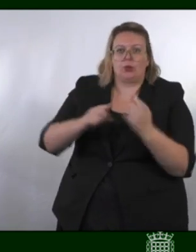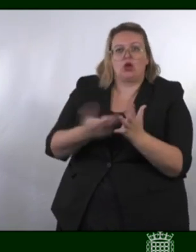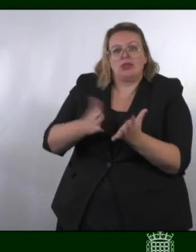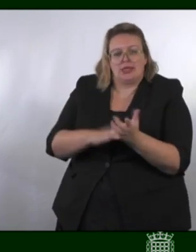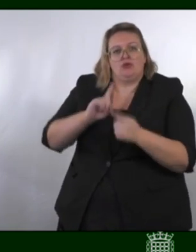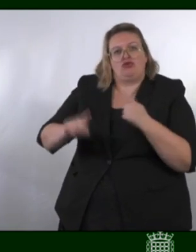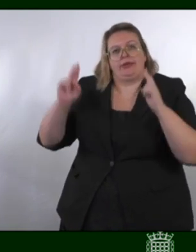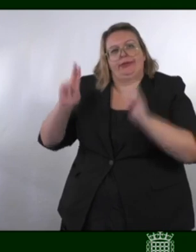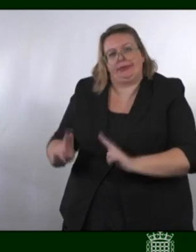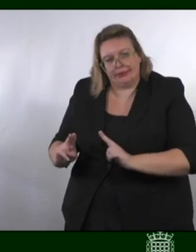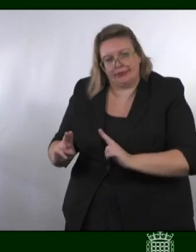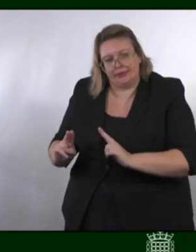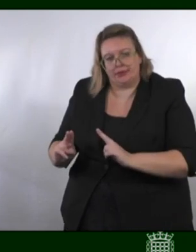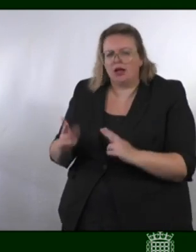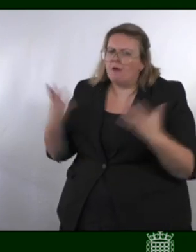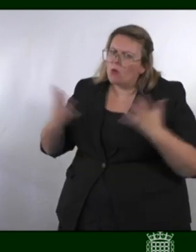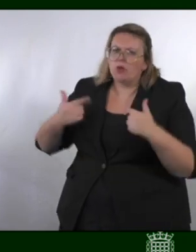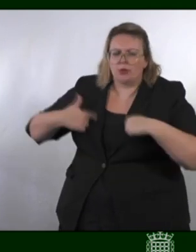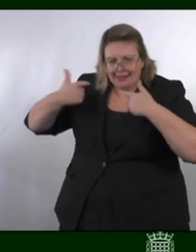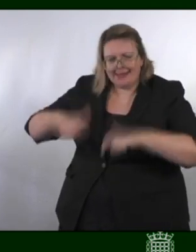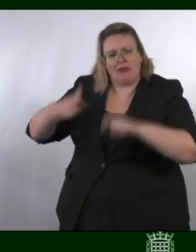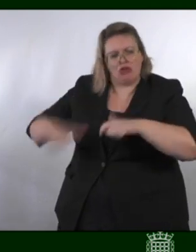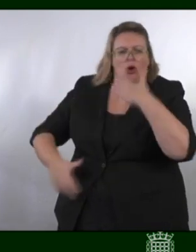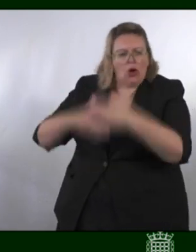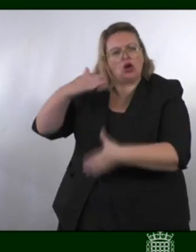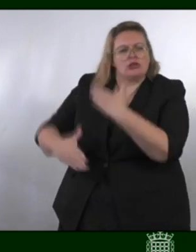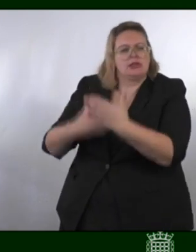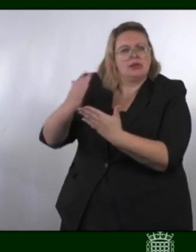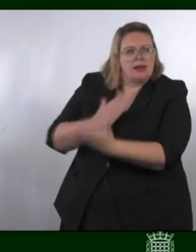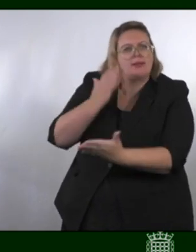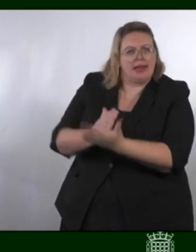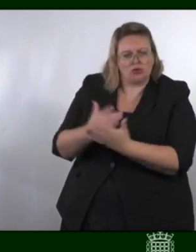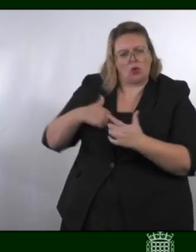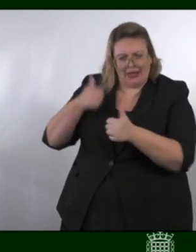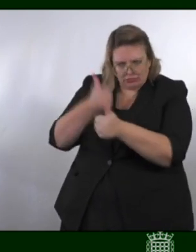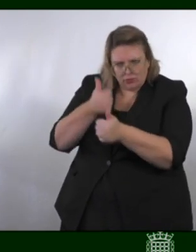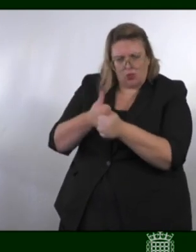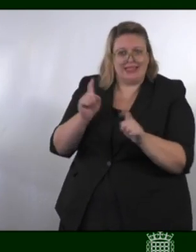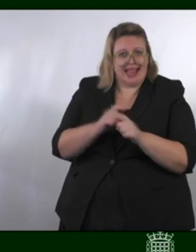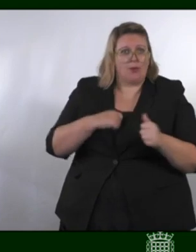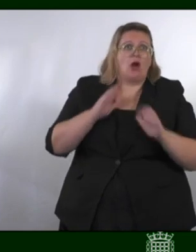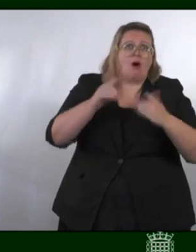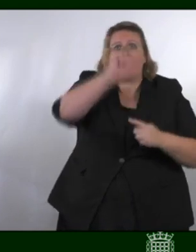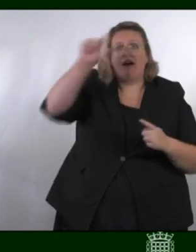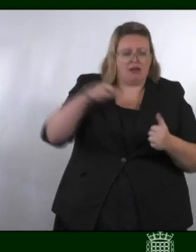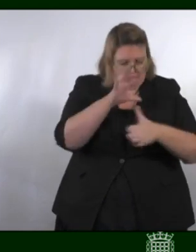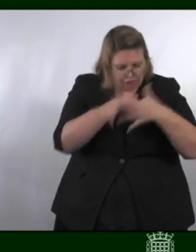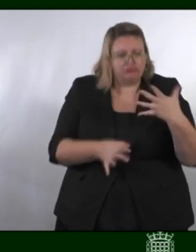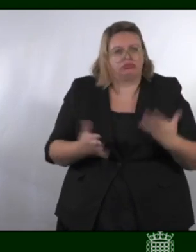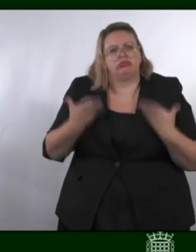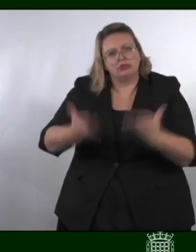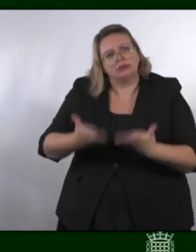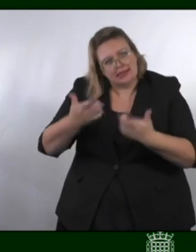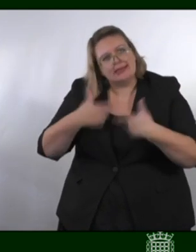down. And we will, of course, continue to provide the full panoply of support that we've offered and more throughout this